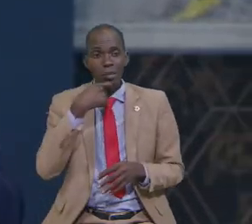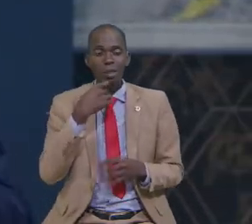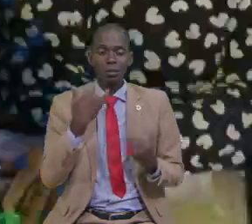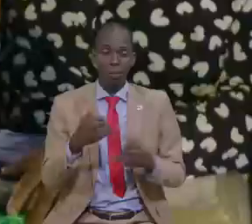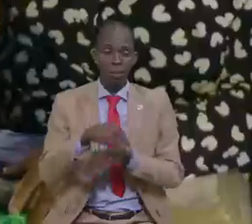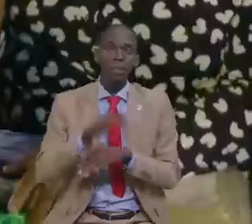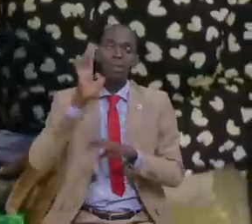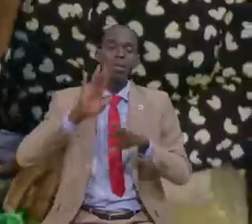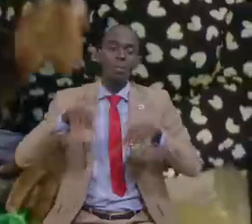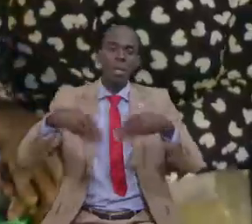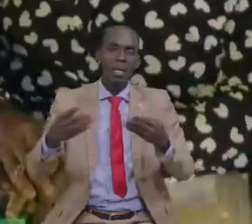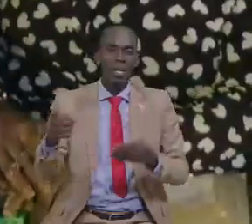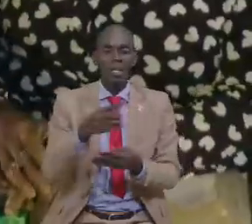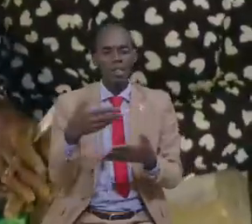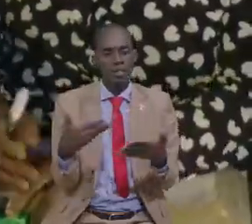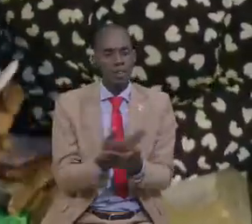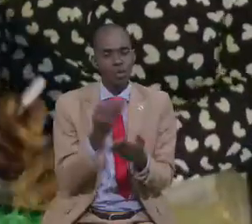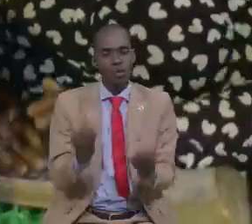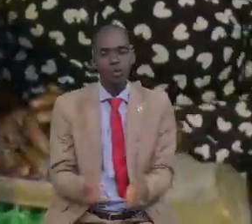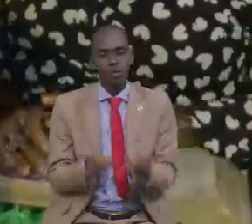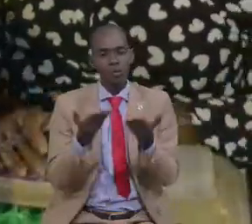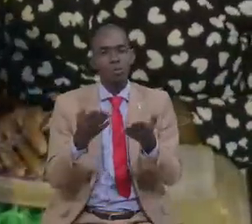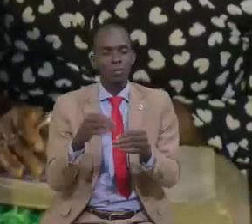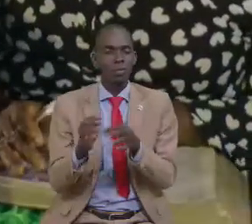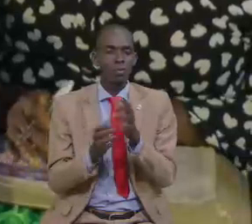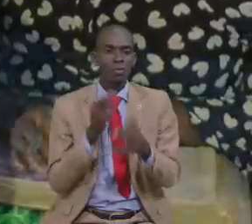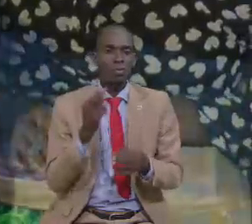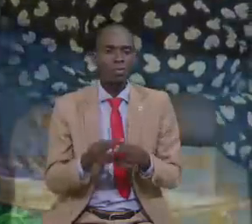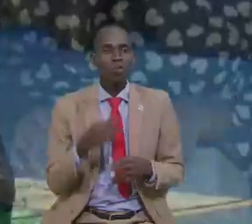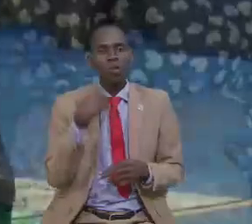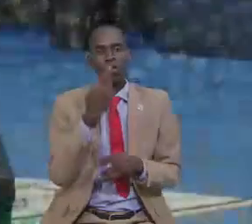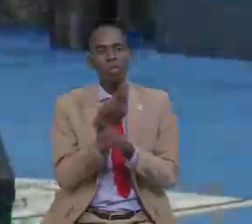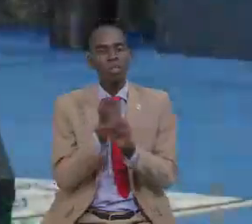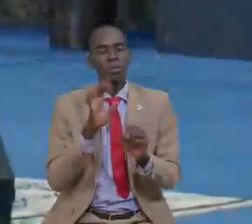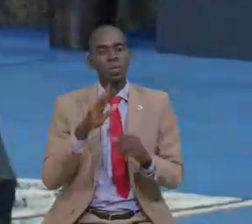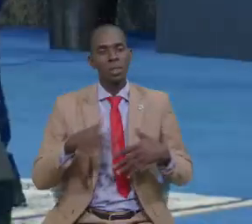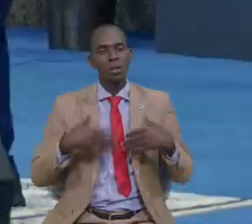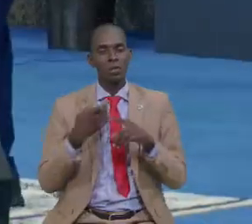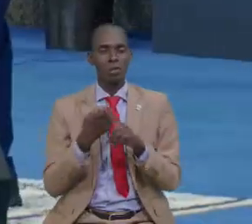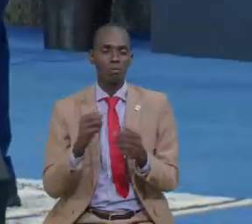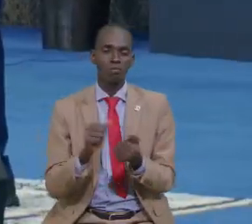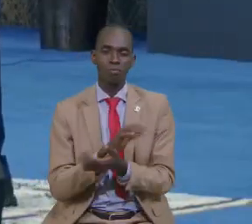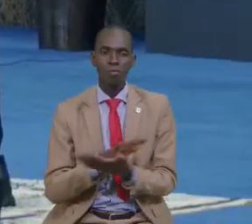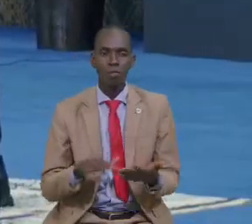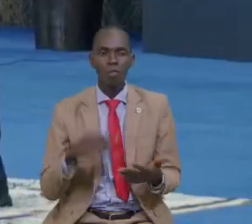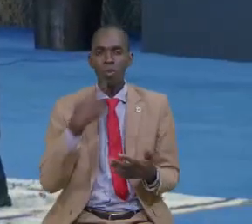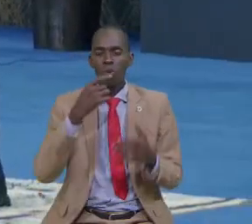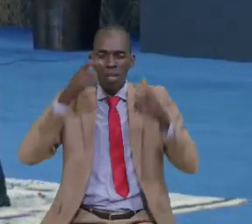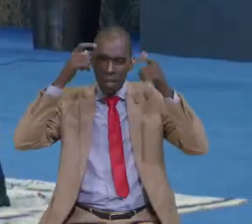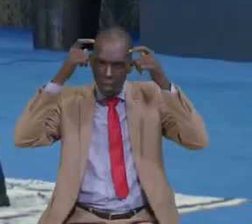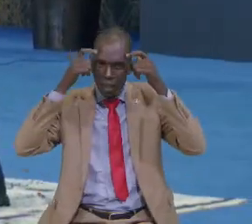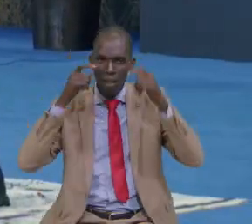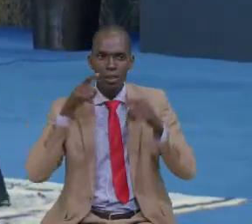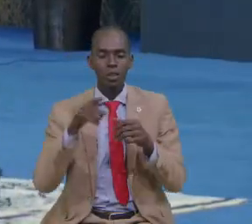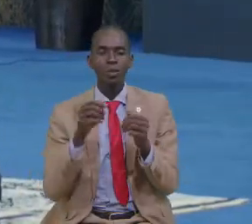new Supply it says redeemeth thy life from destruction who crowness thee what